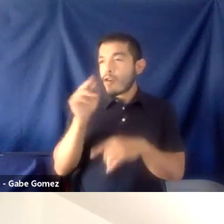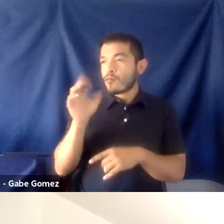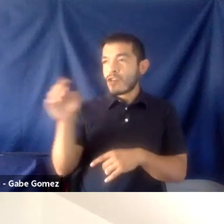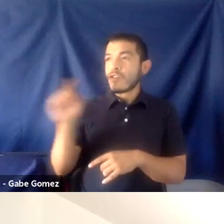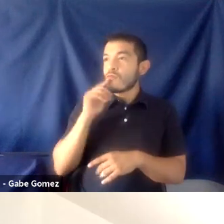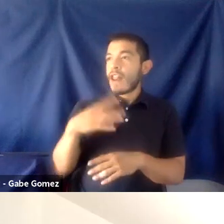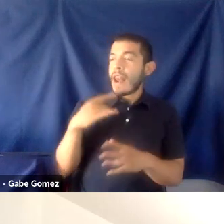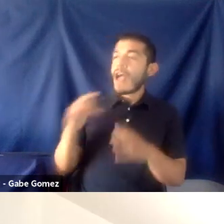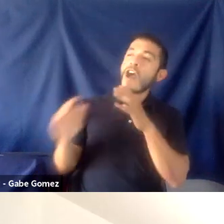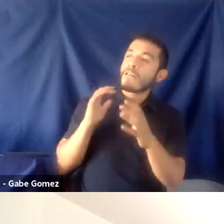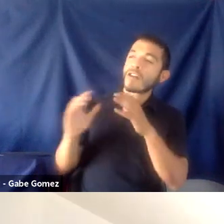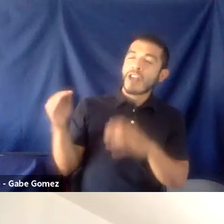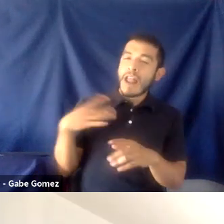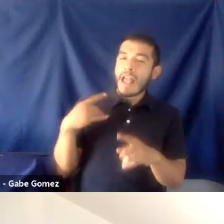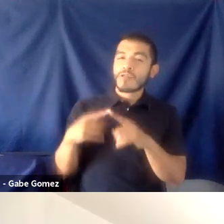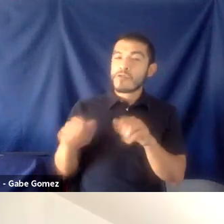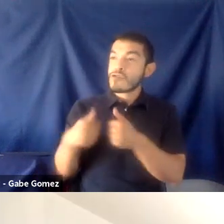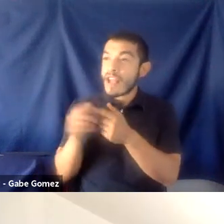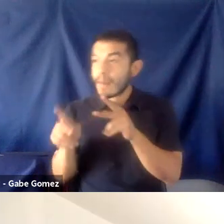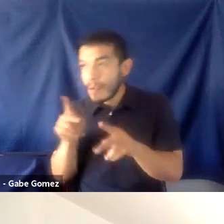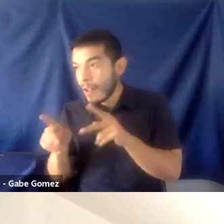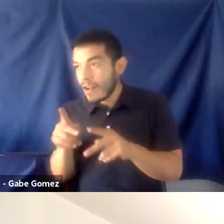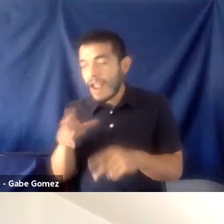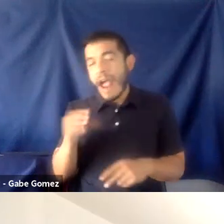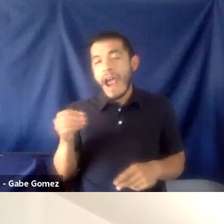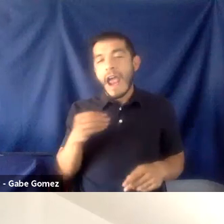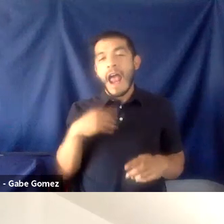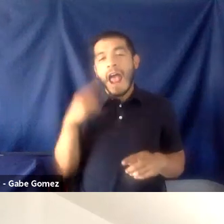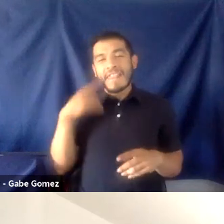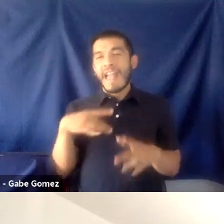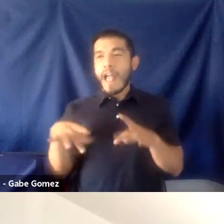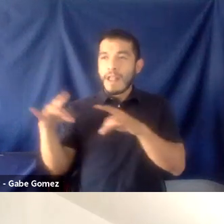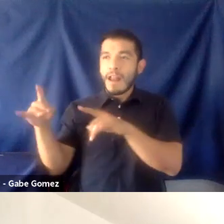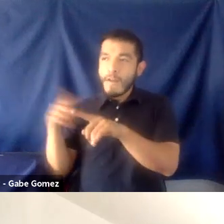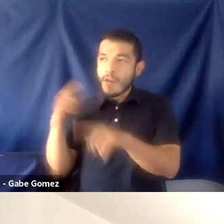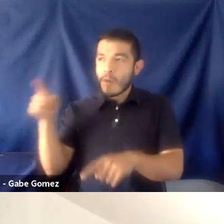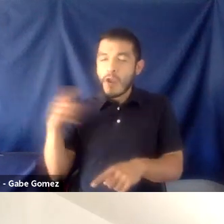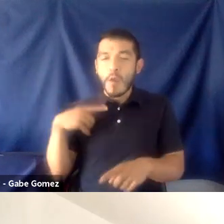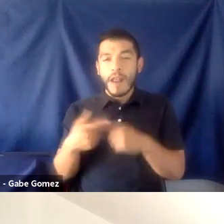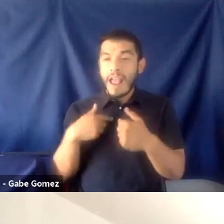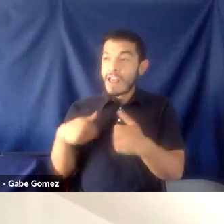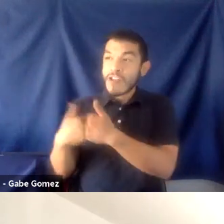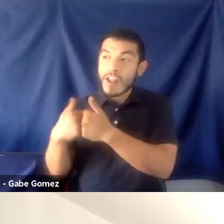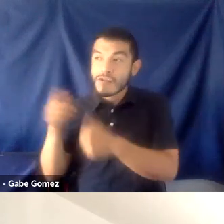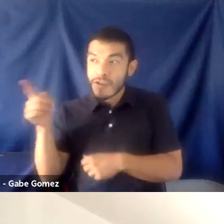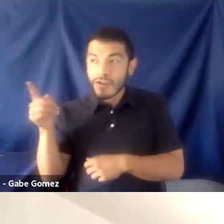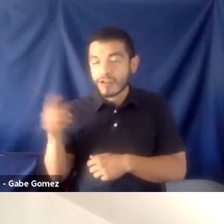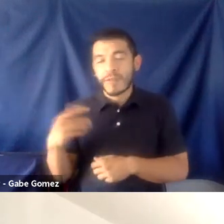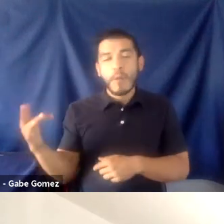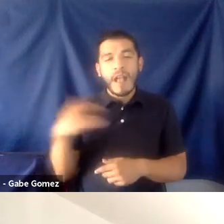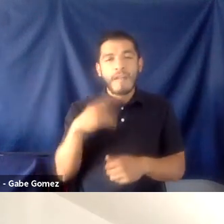likes conversation and she likes to challenge people, and I think I might have picked that up from her when I challenged her. There was a